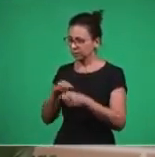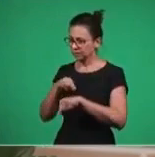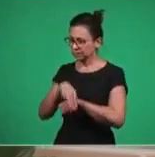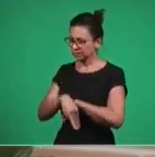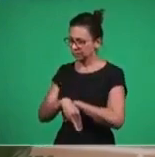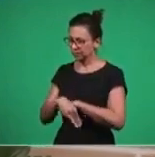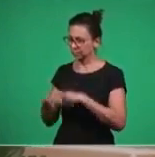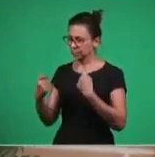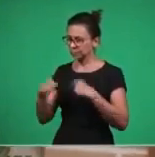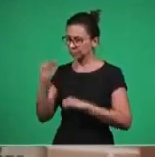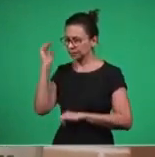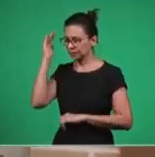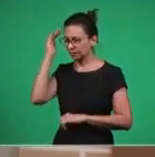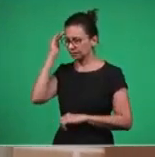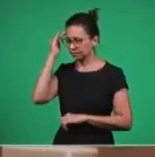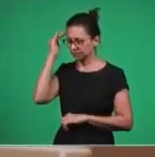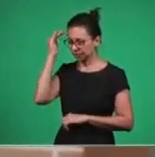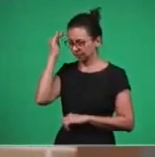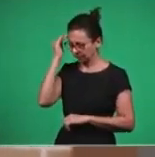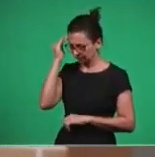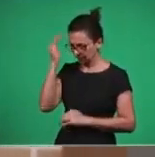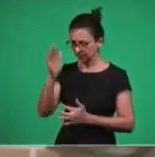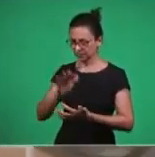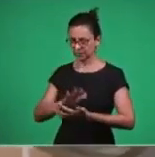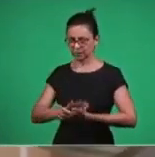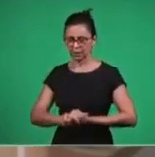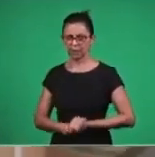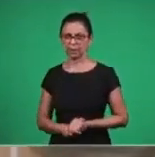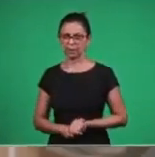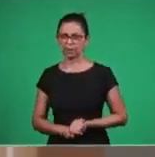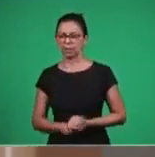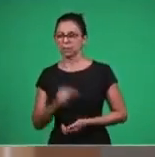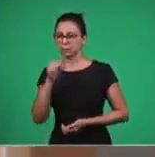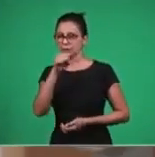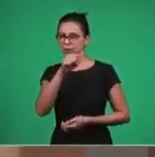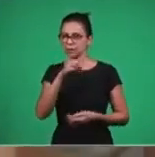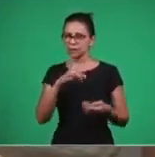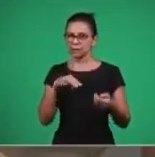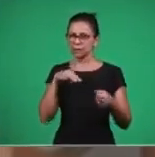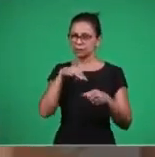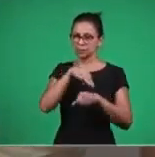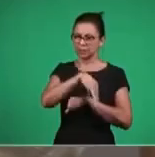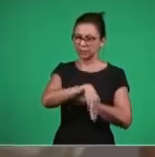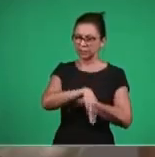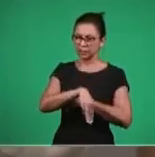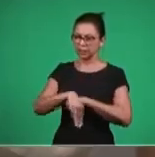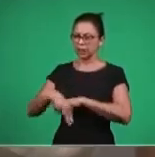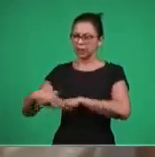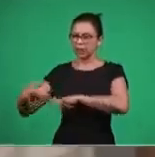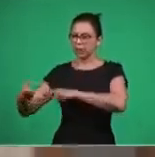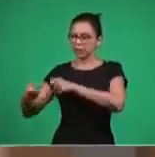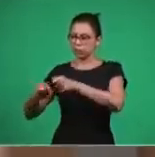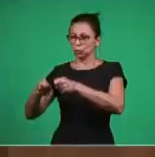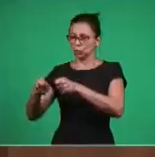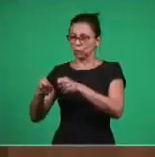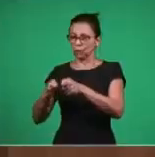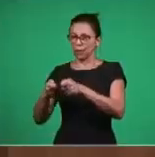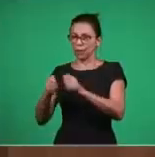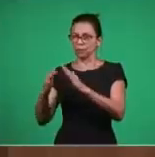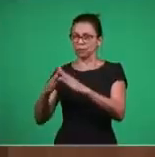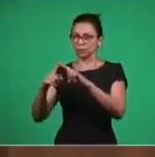vocal of the Holy Spirit, needs to understand that between the ministry and the sheep, the church, there is a